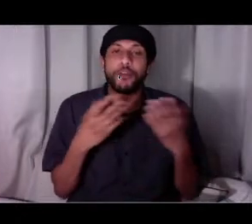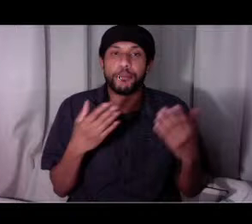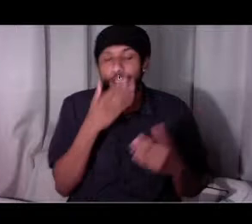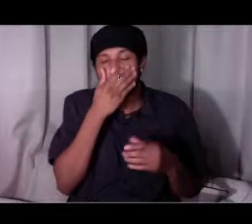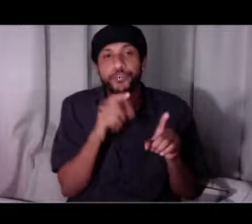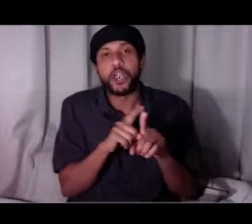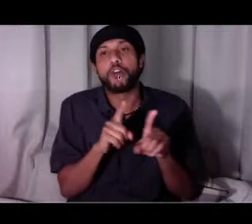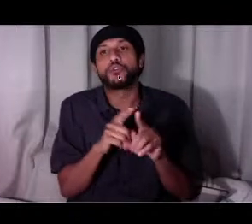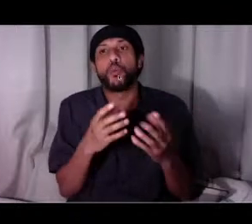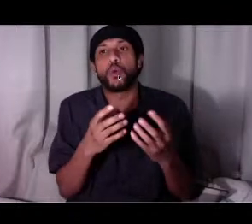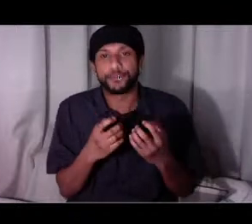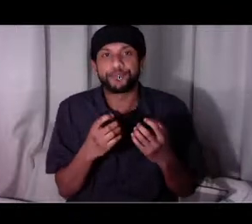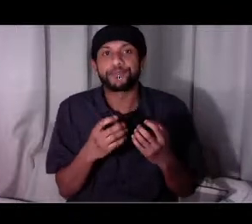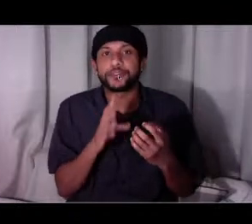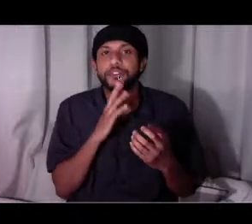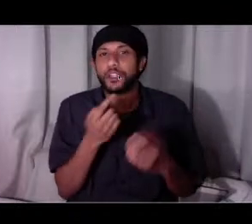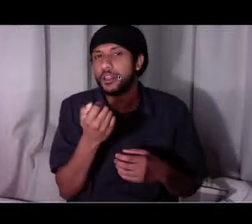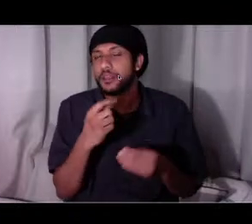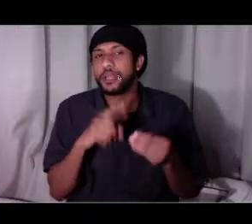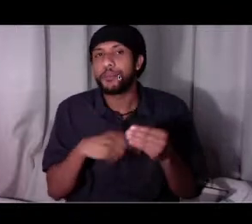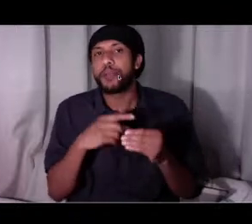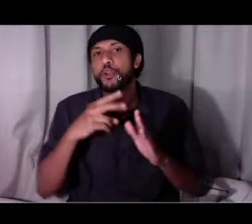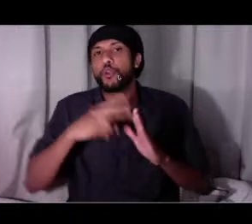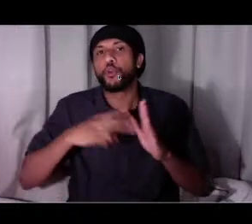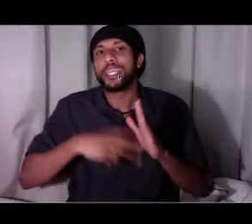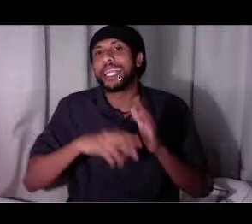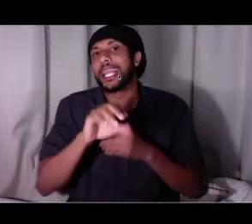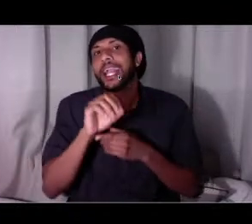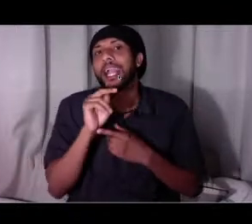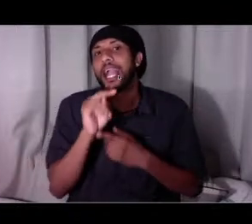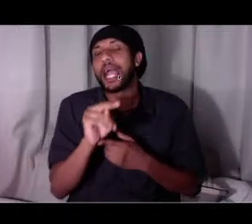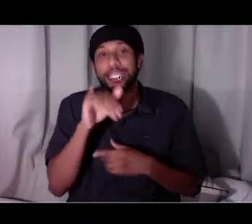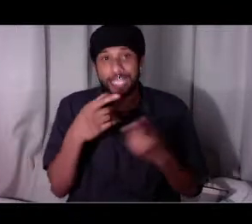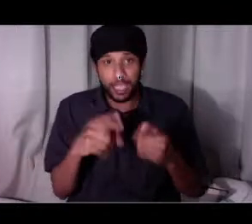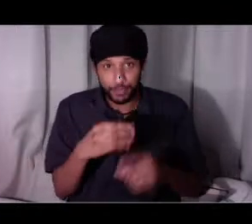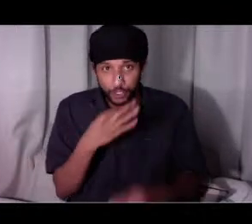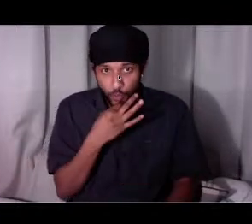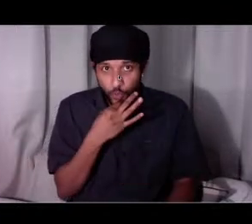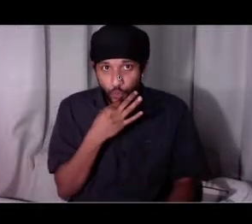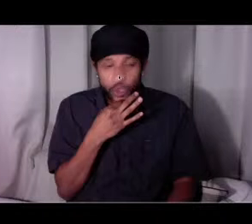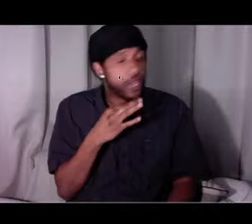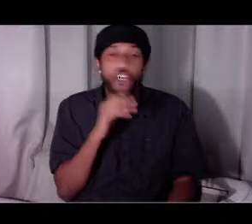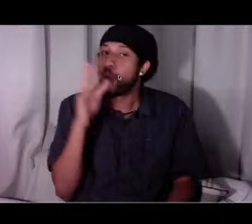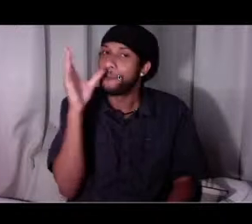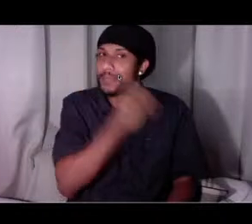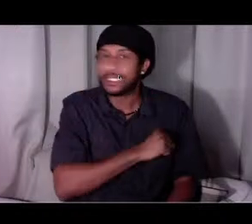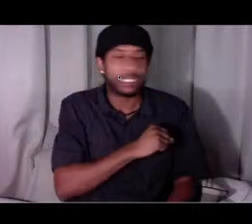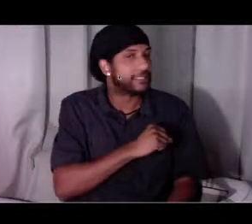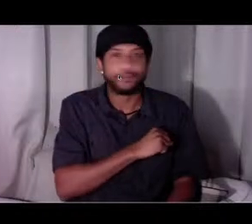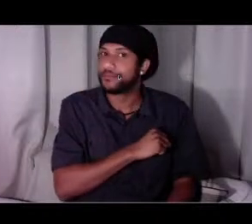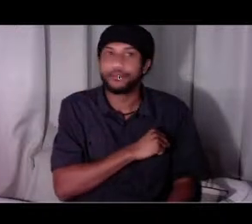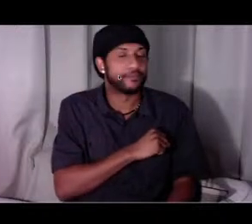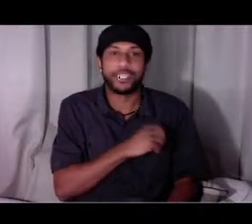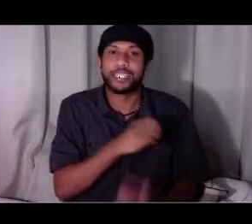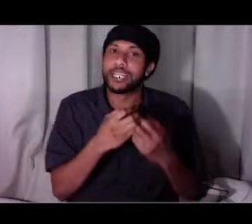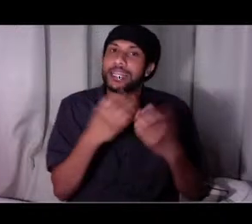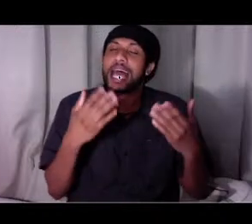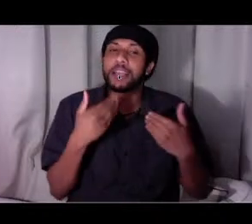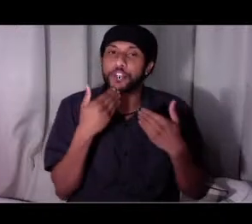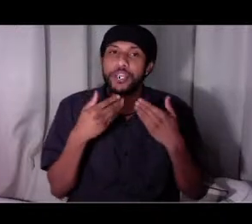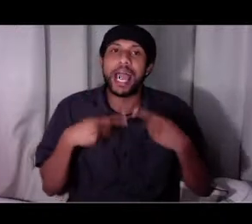also wanted to talk a little bit about the reading con uh that's coming up don't miss out uh a lot of great